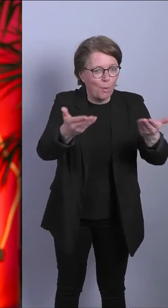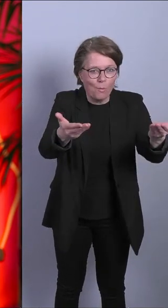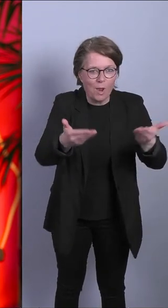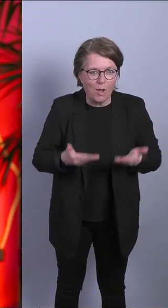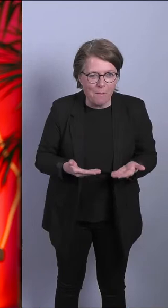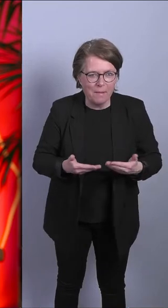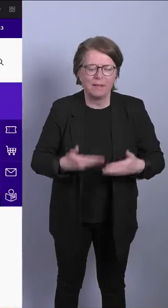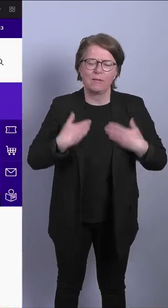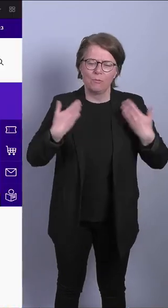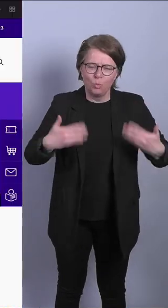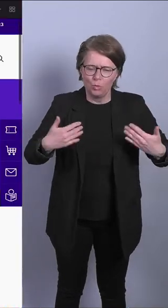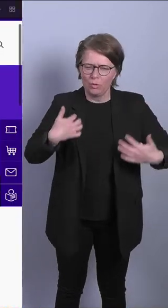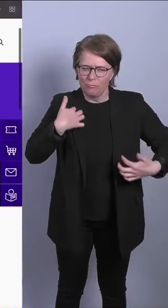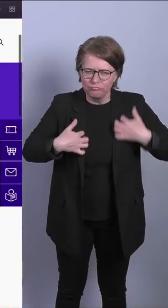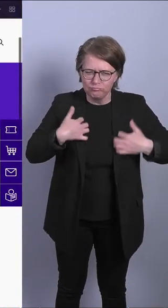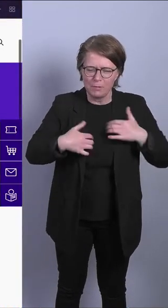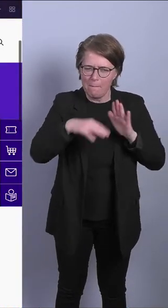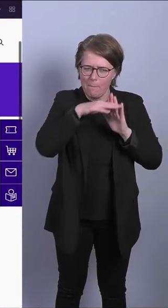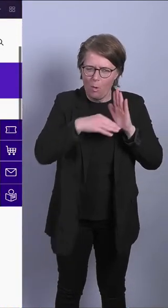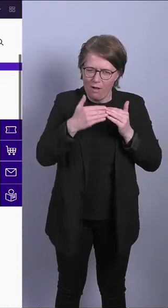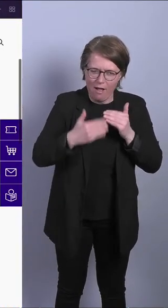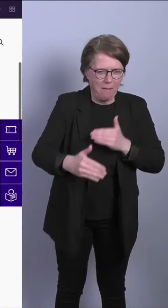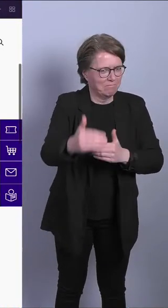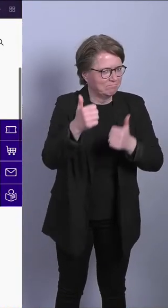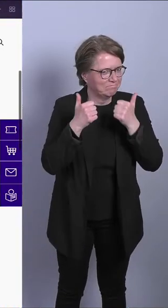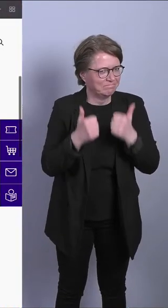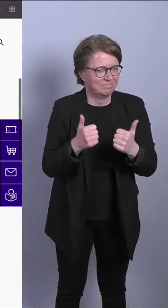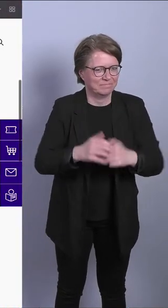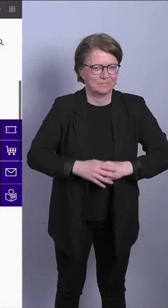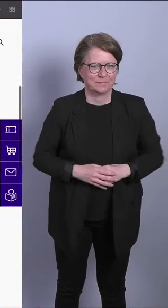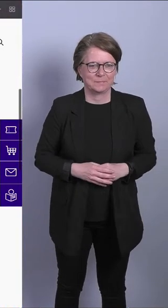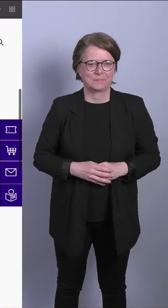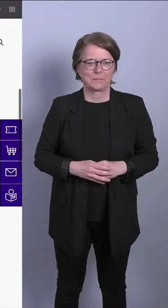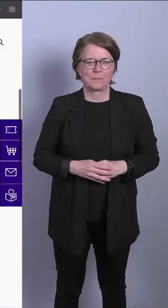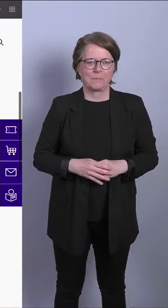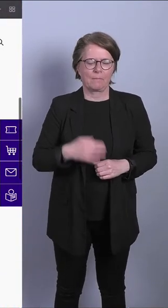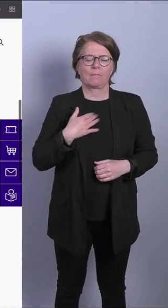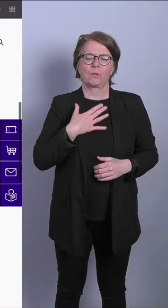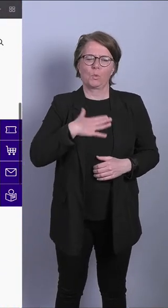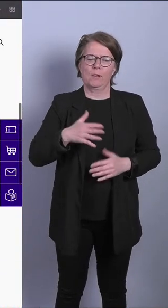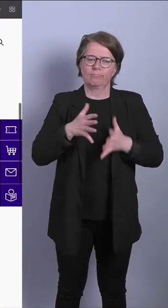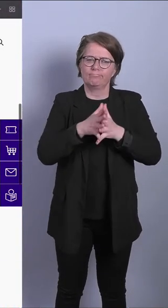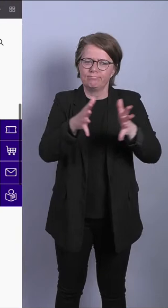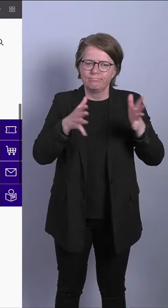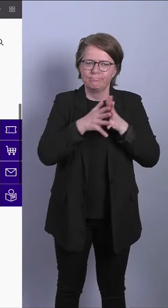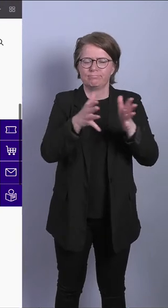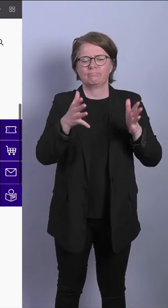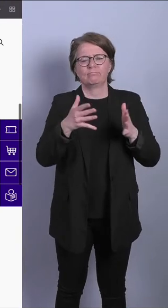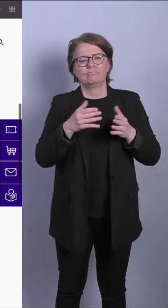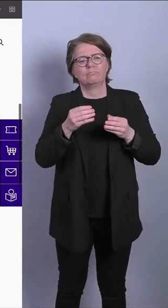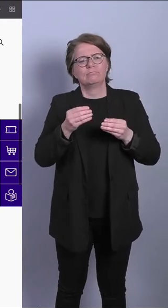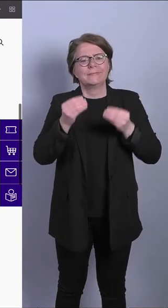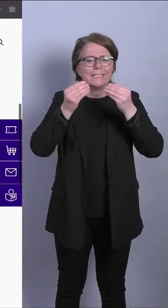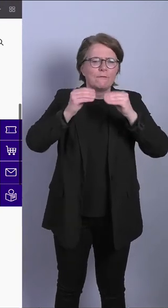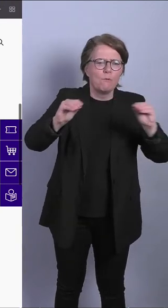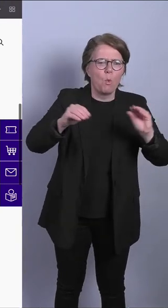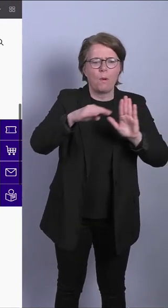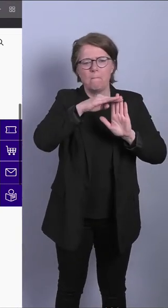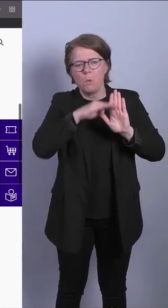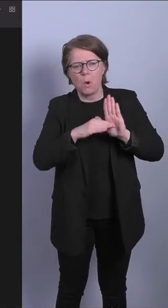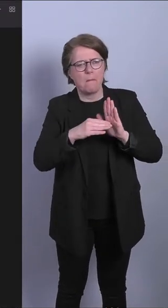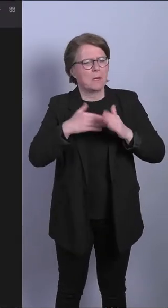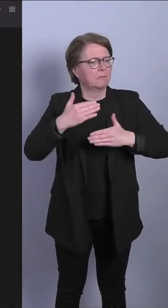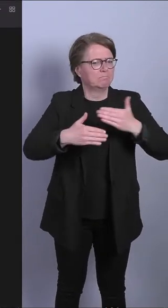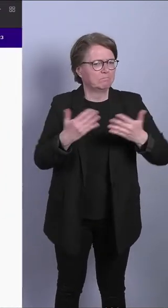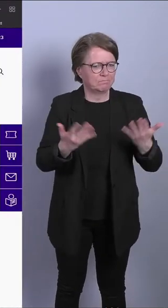we have a fantastic program for you. To start with, we have some information on